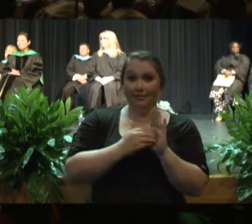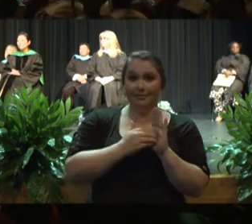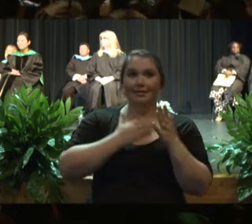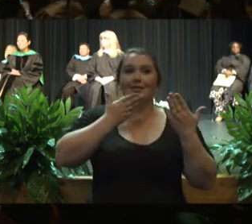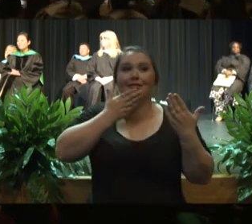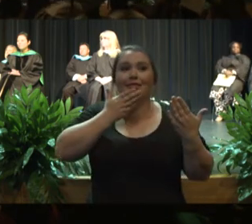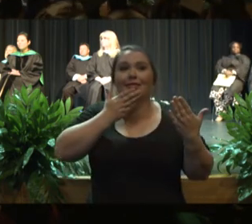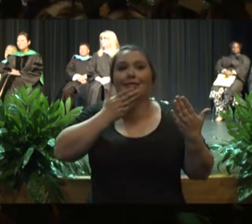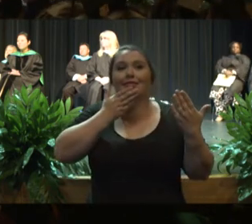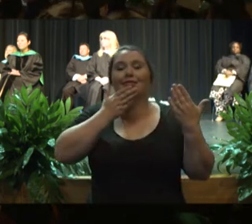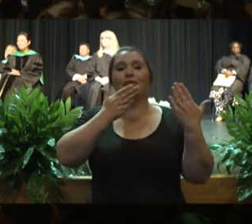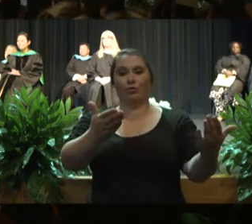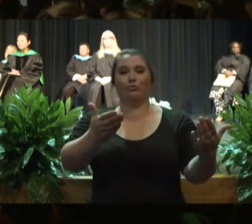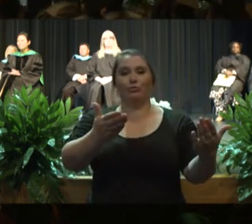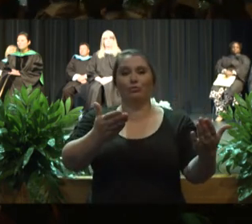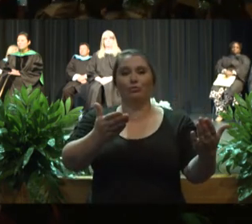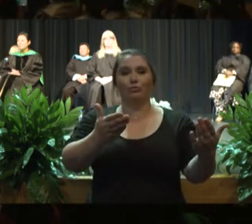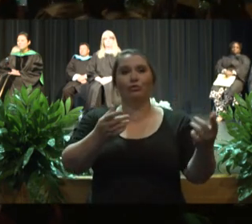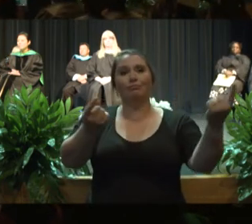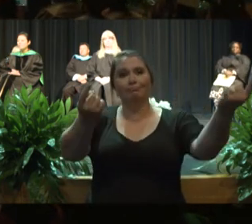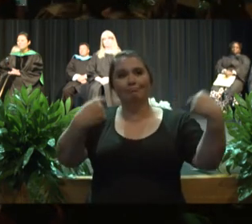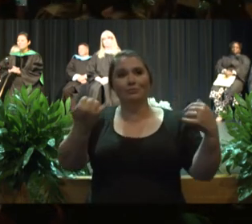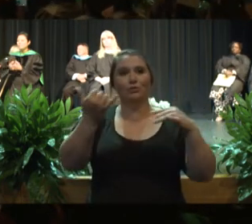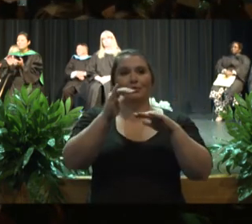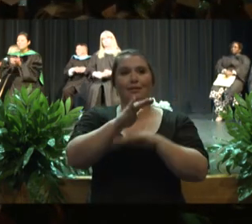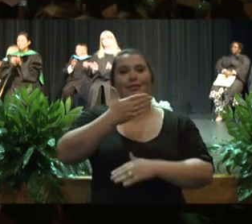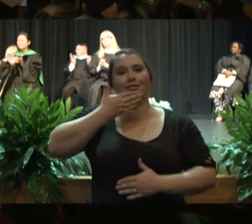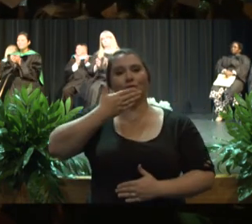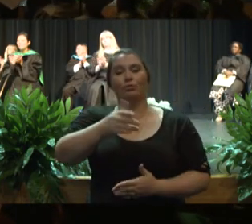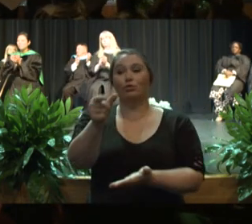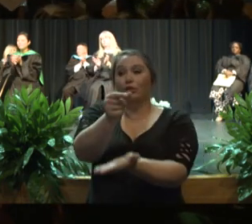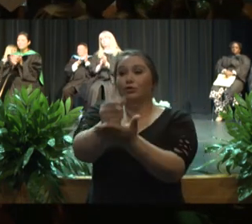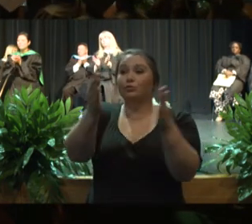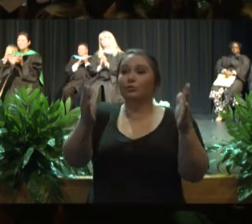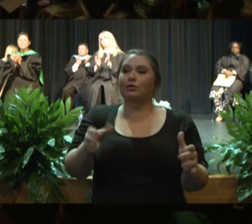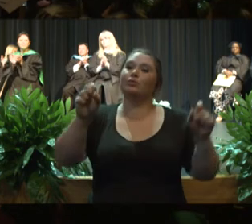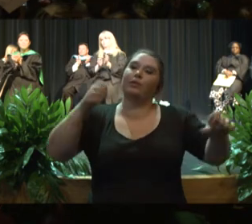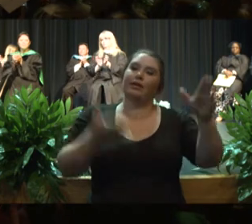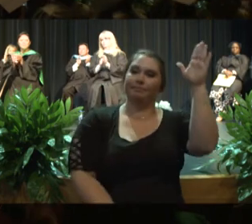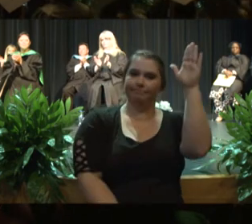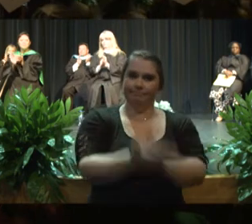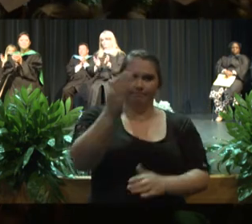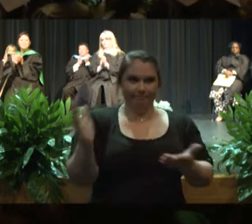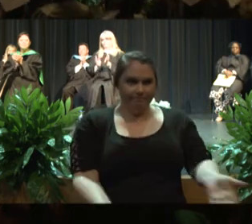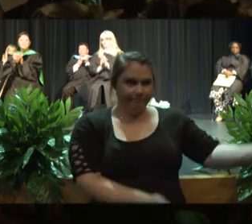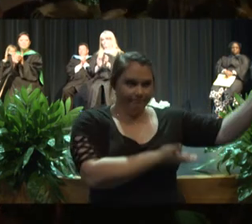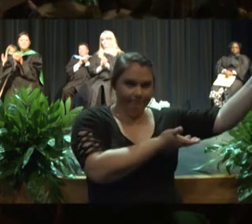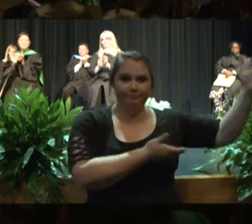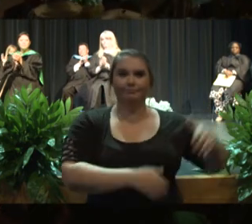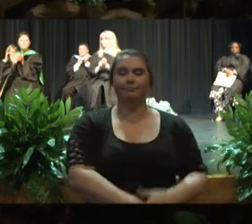again, thank you for joining us this evening. Graduates, you may exit.